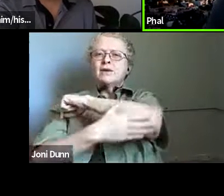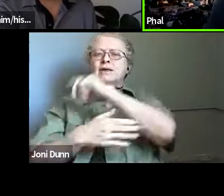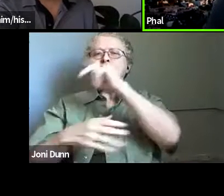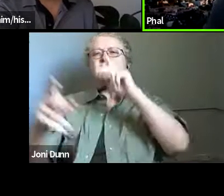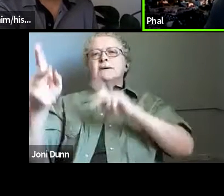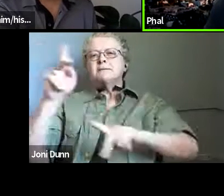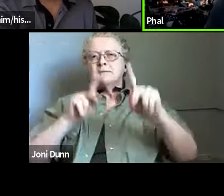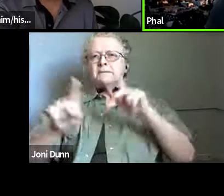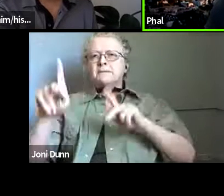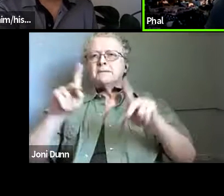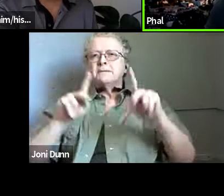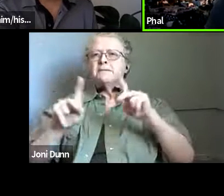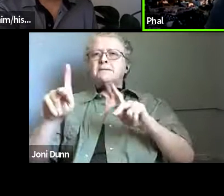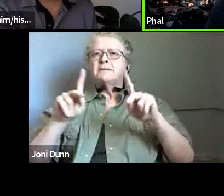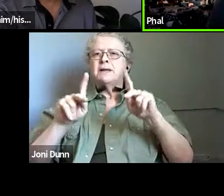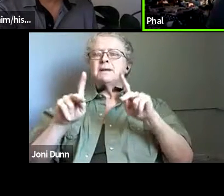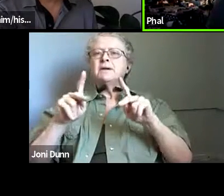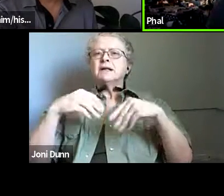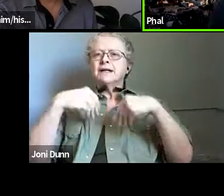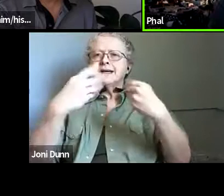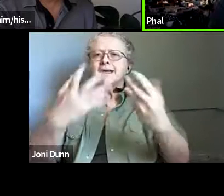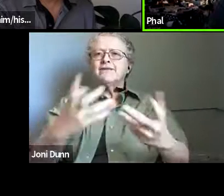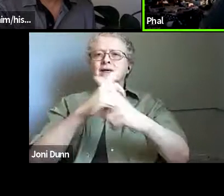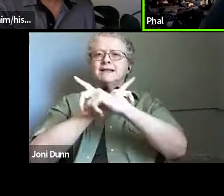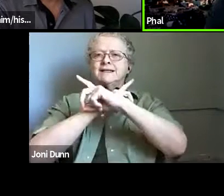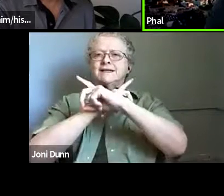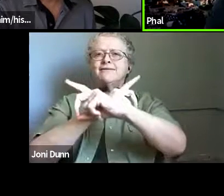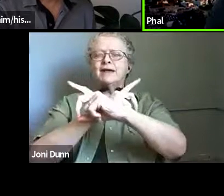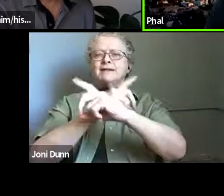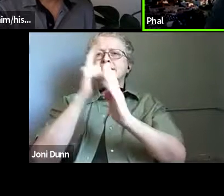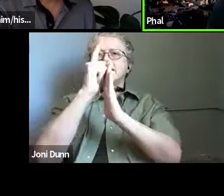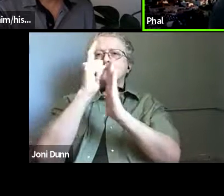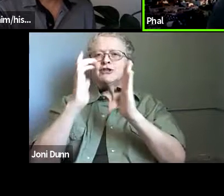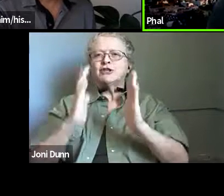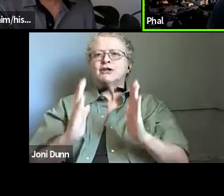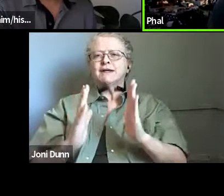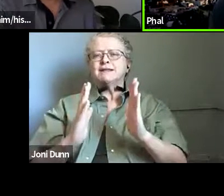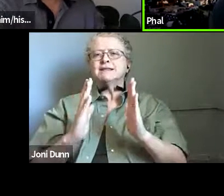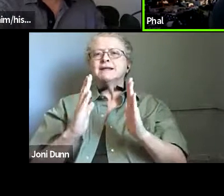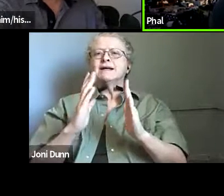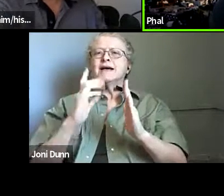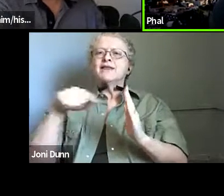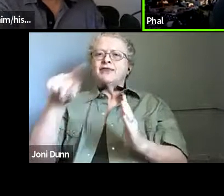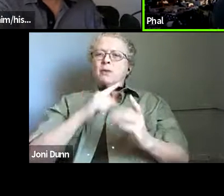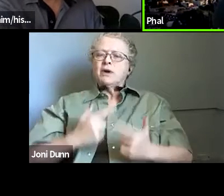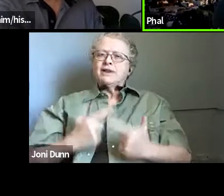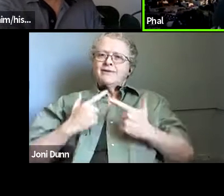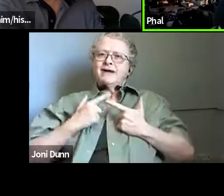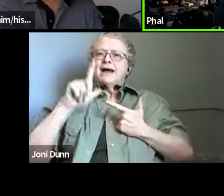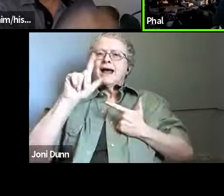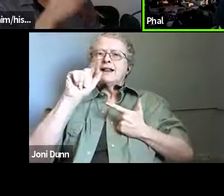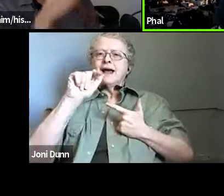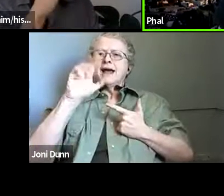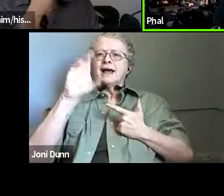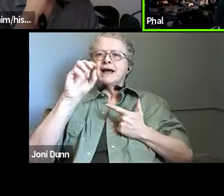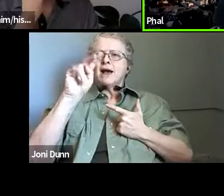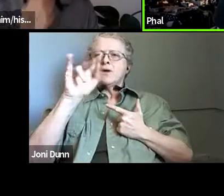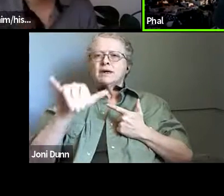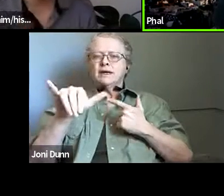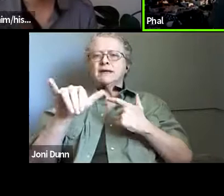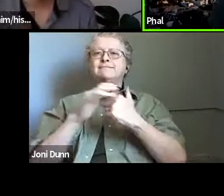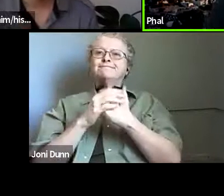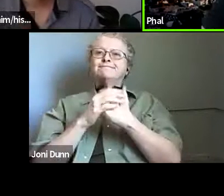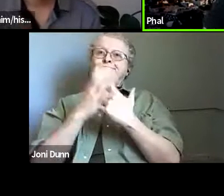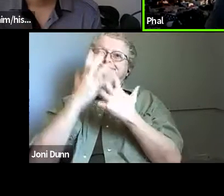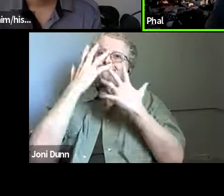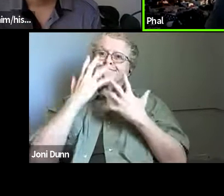defense, so deportation defense attorneys while they're fighting deportation cases if they were residents of LA County. Unfortunately,